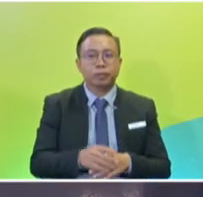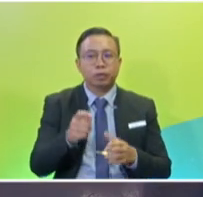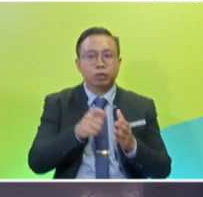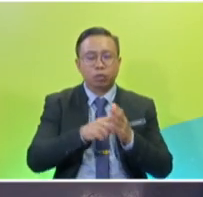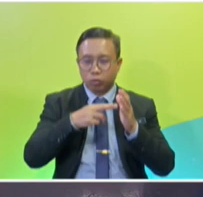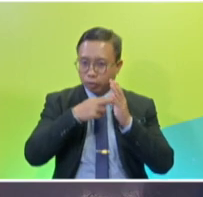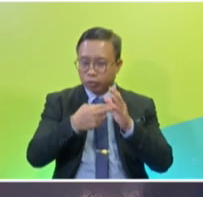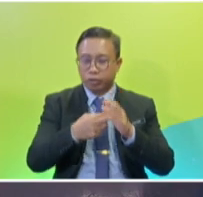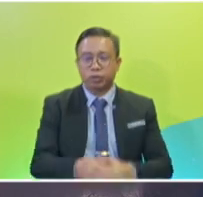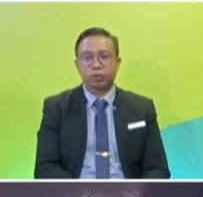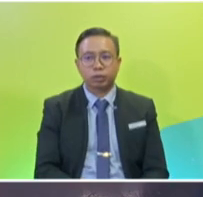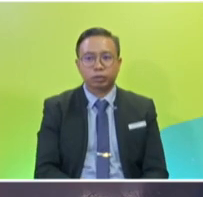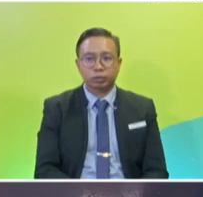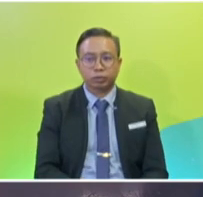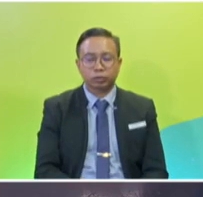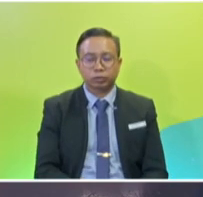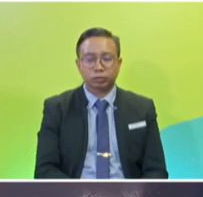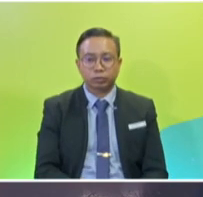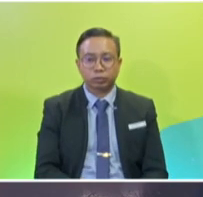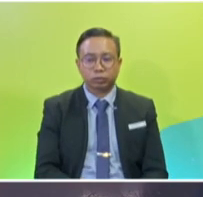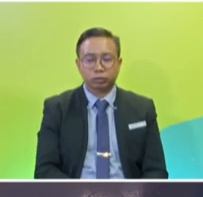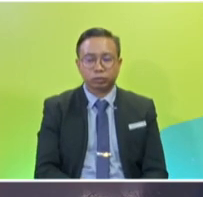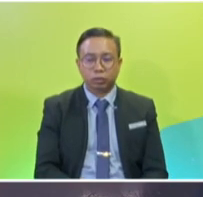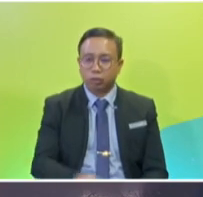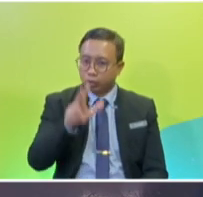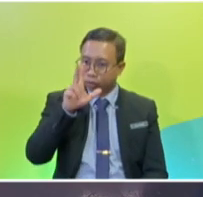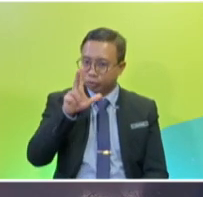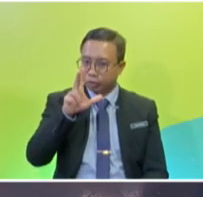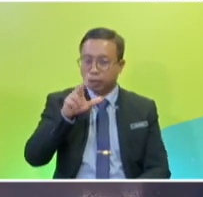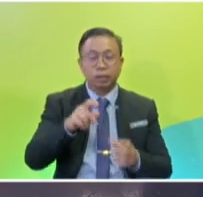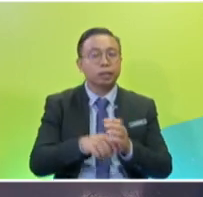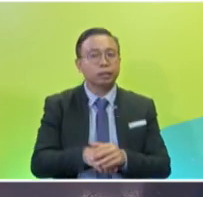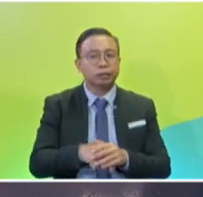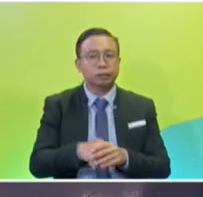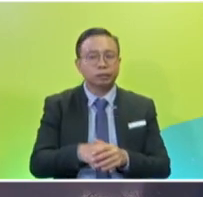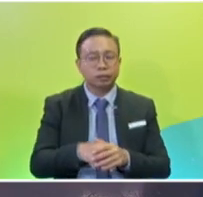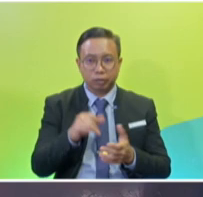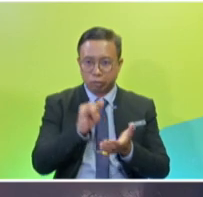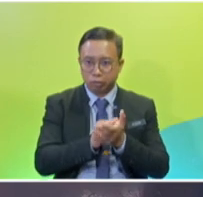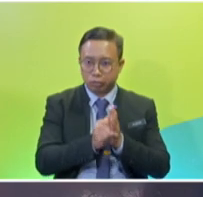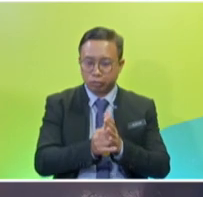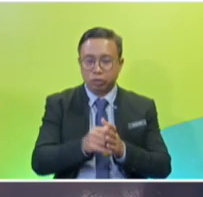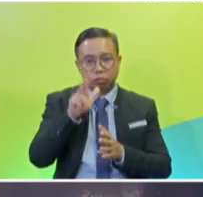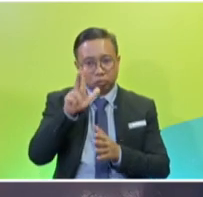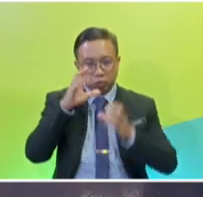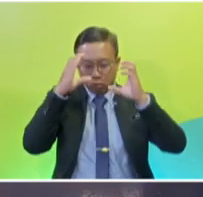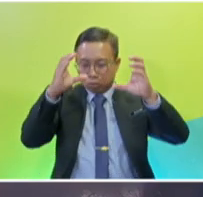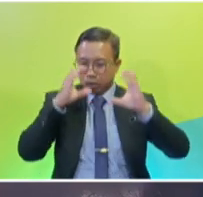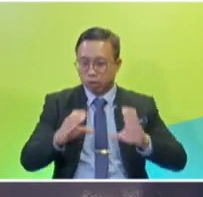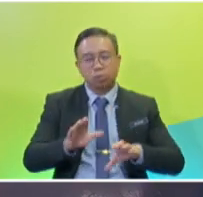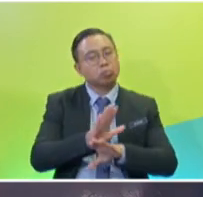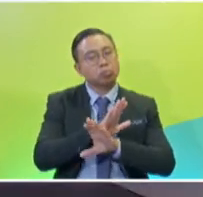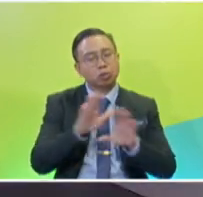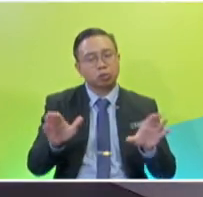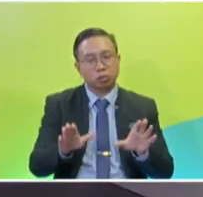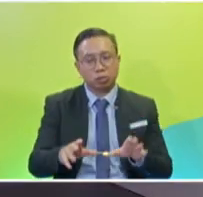Change, yes. Yeah, and you need to rephrase that, okay? So we have three tasks here. Madam, does this mean that we must have three paragraphs? No.